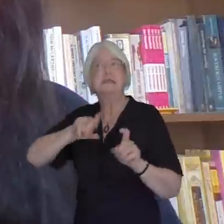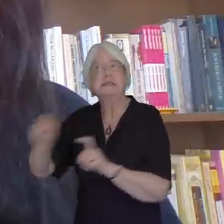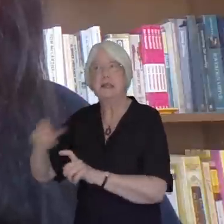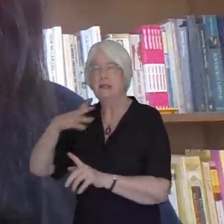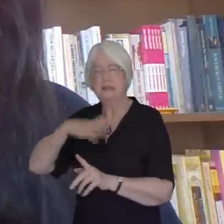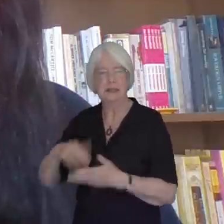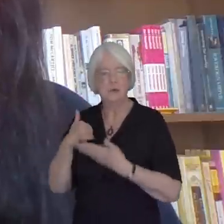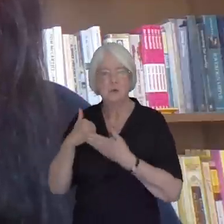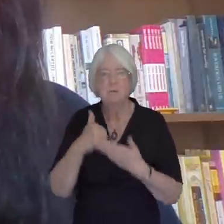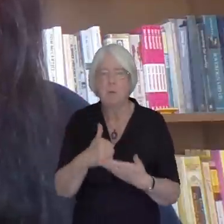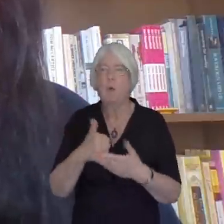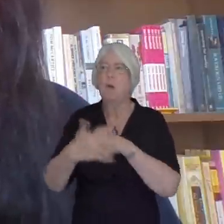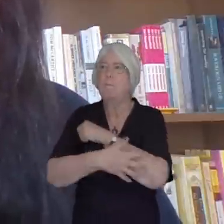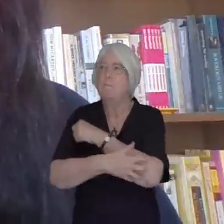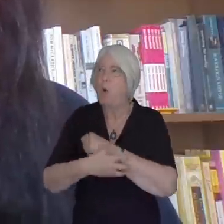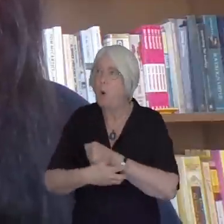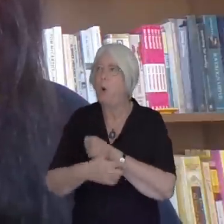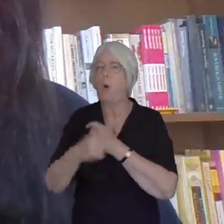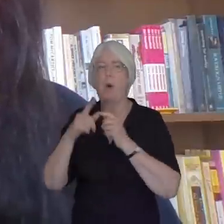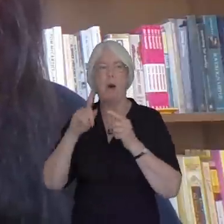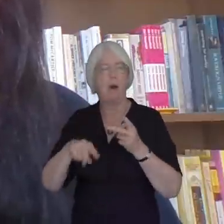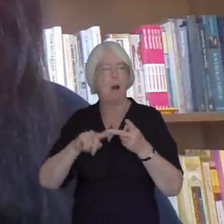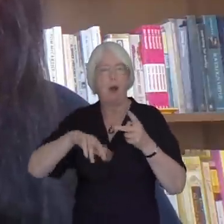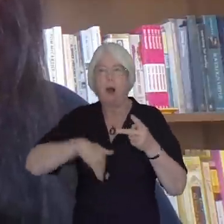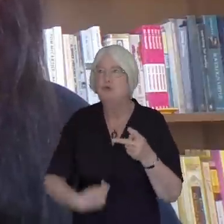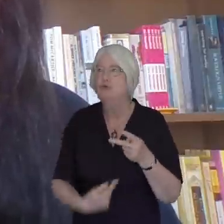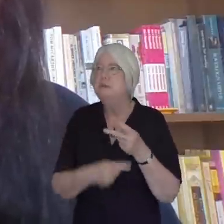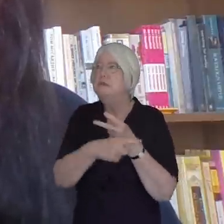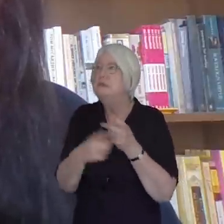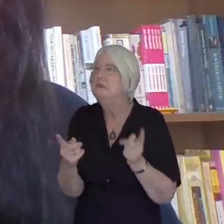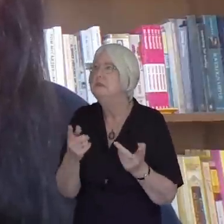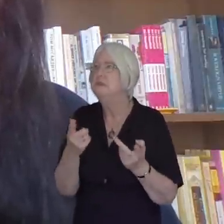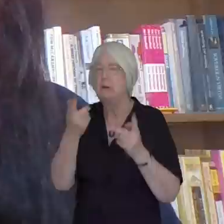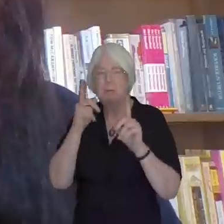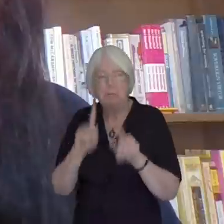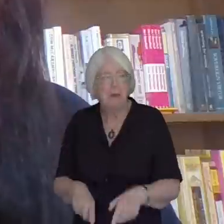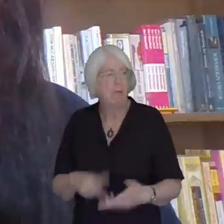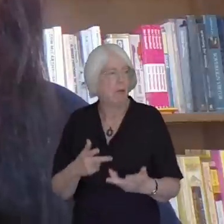most marginalised through this pandemic remains even more urgent.